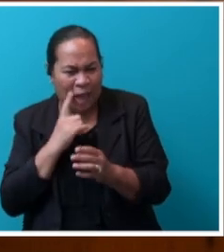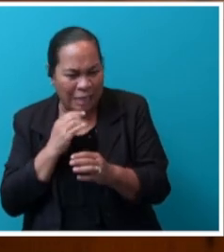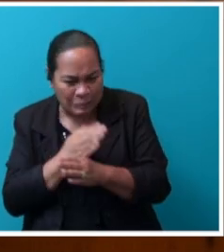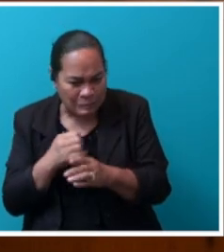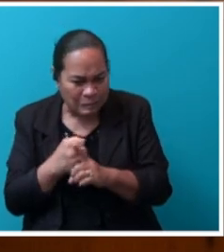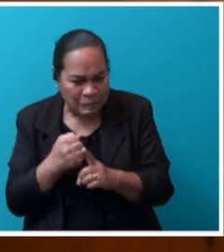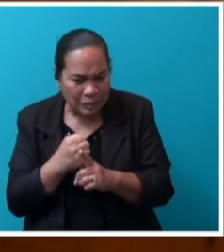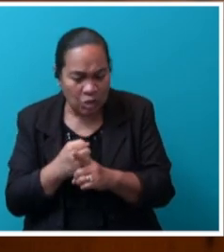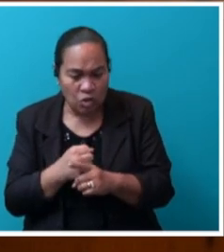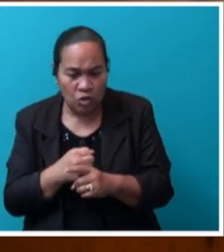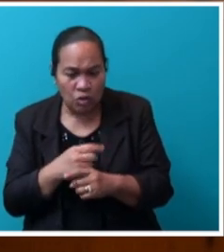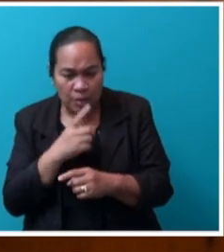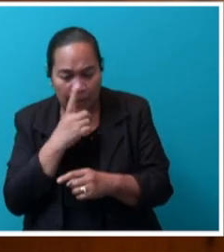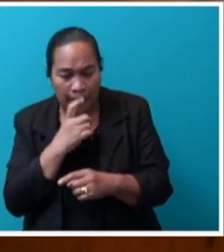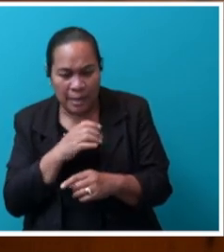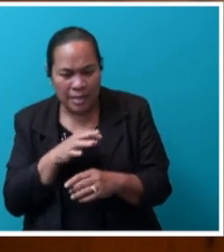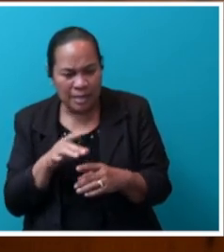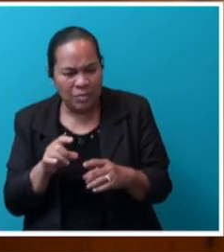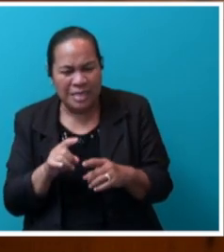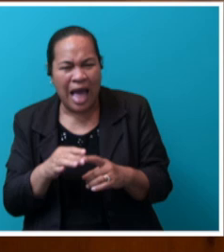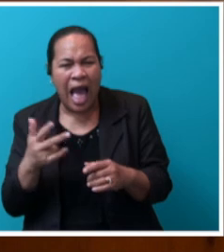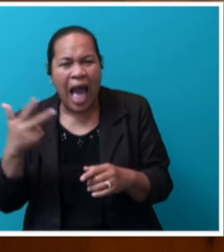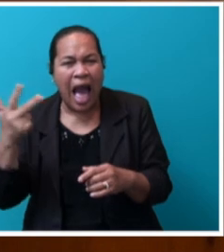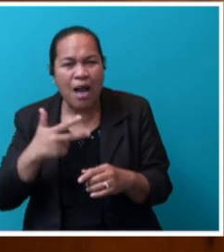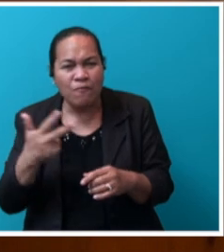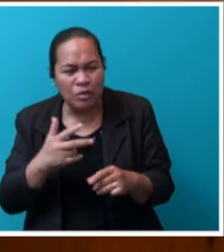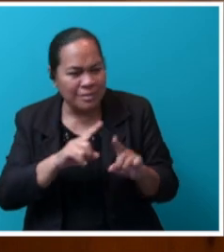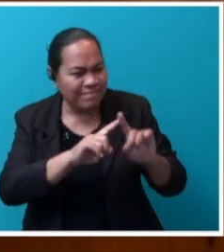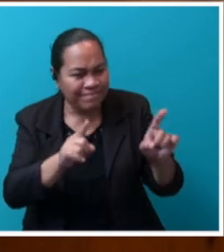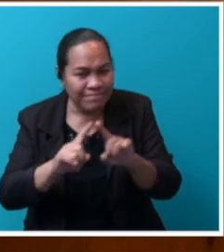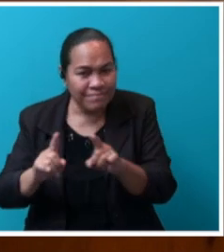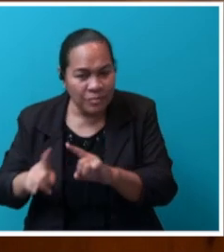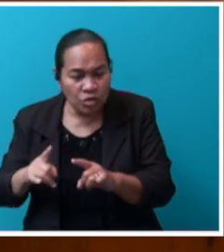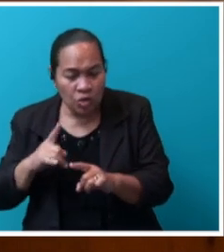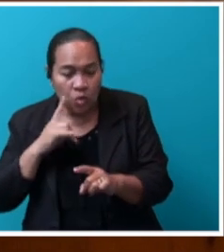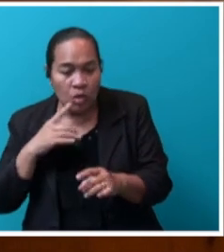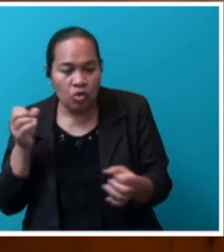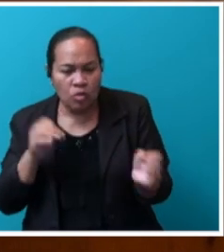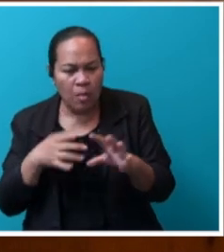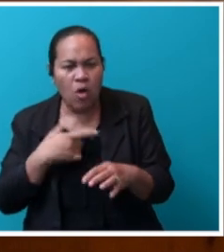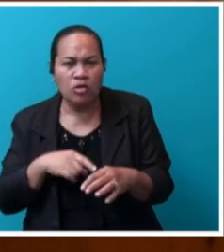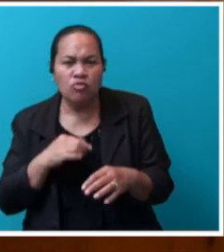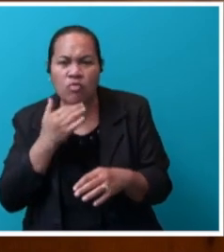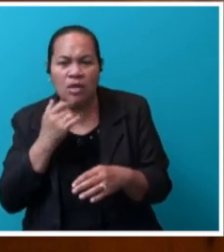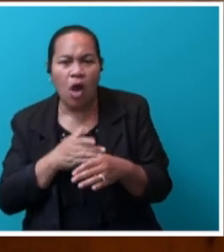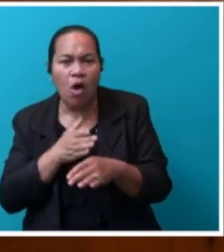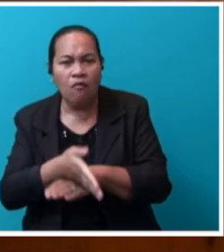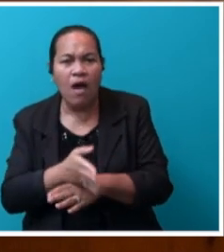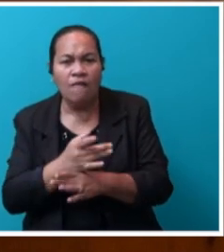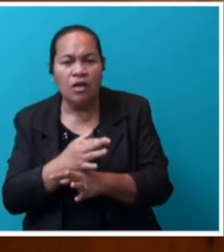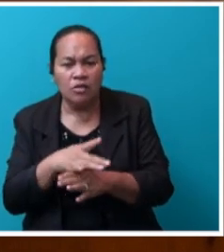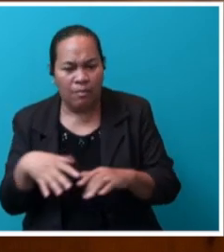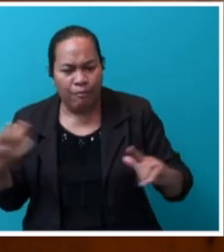harmful subsidies that contribute to overfishing and the depletion